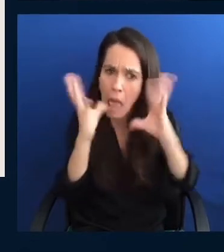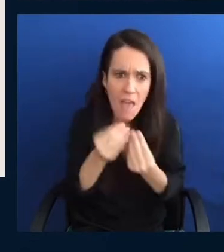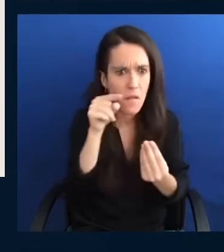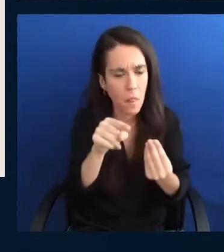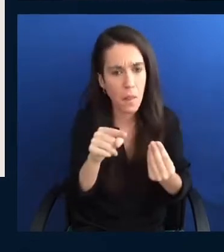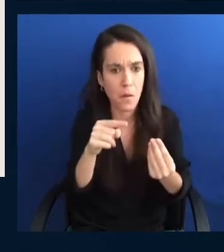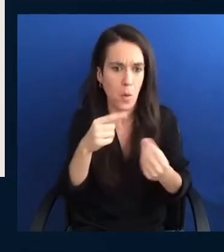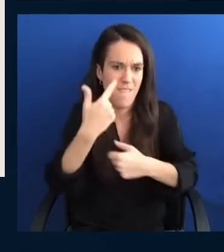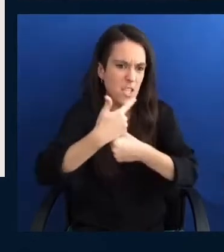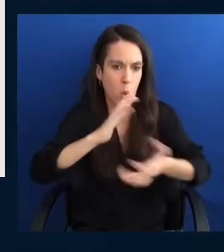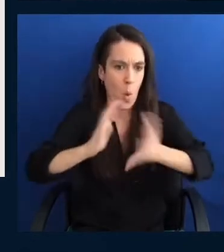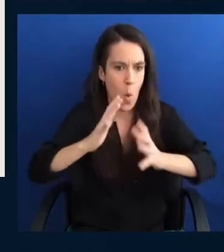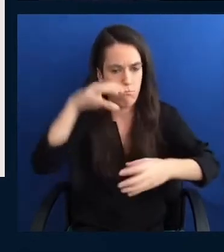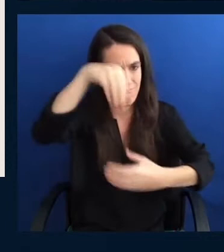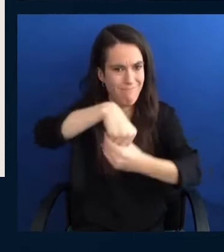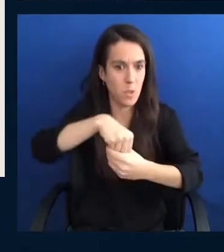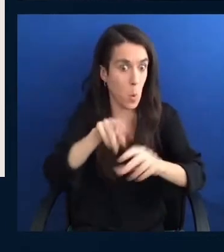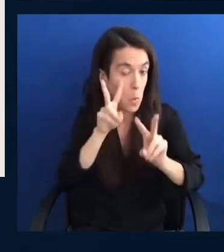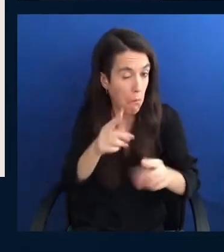video there. So go check it out.